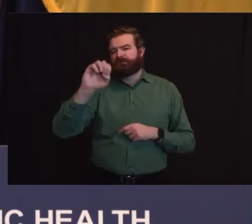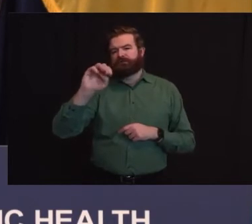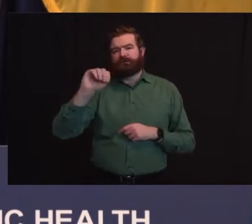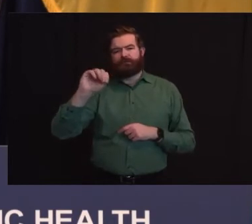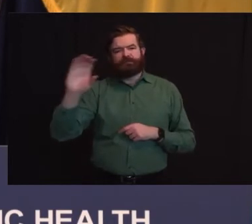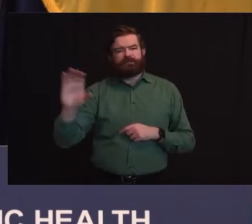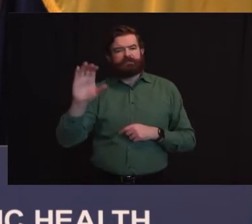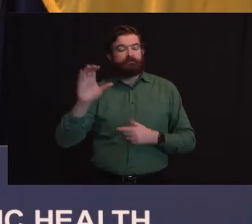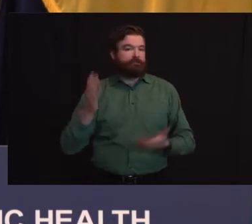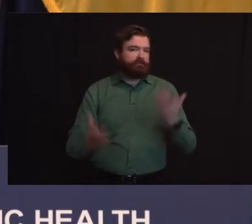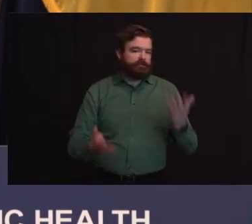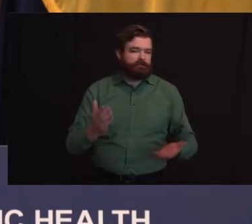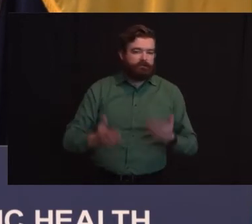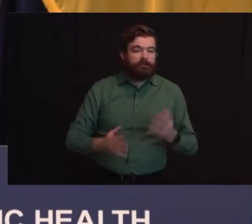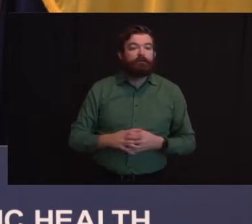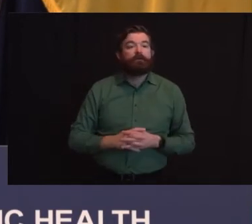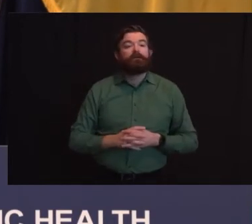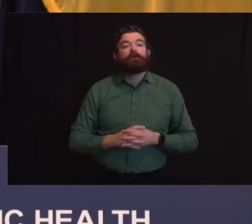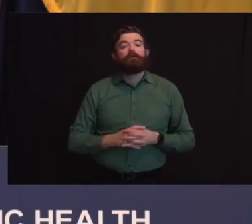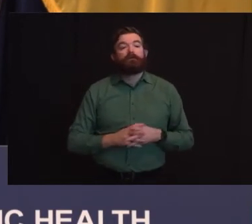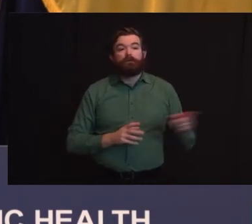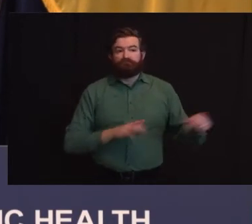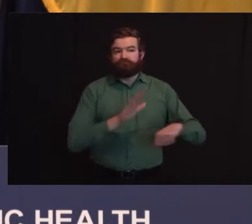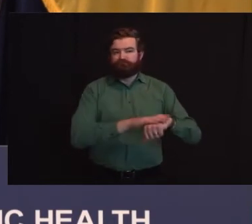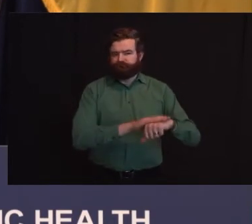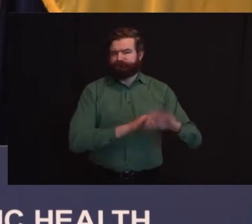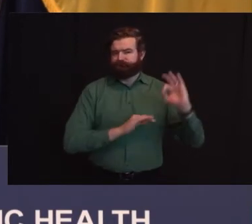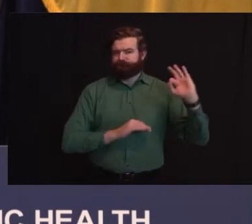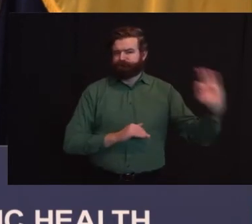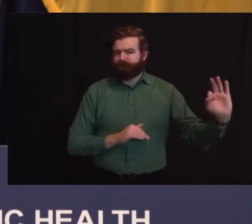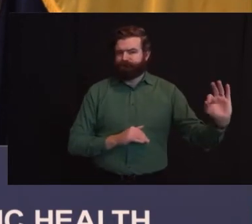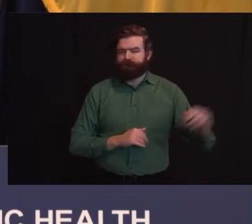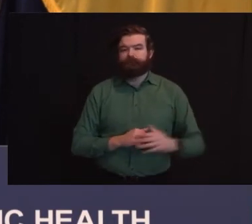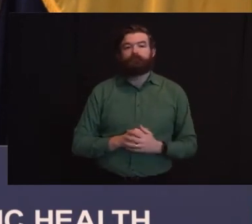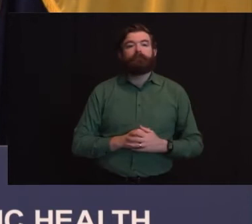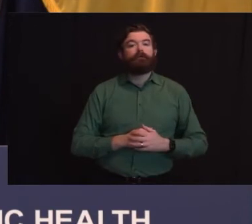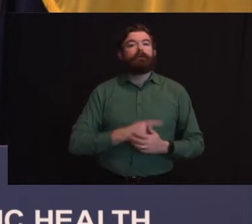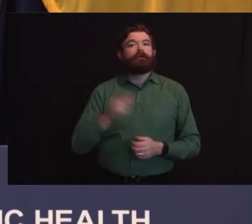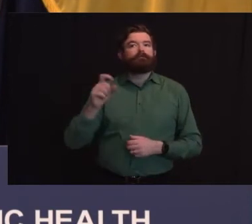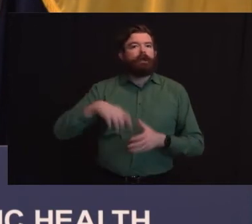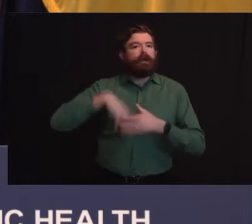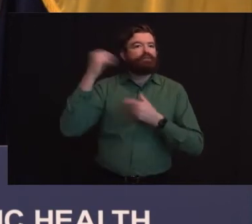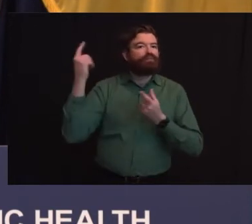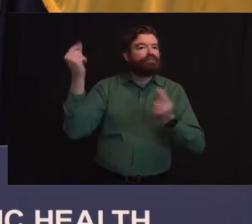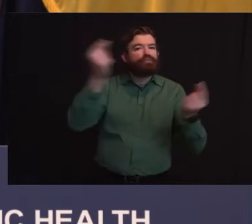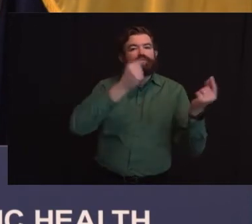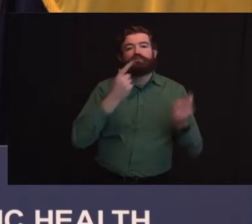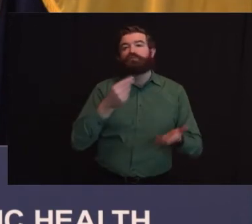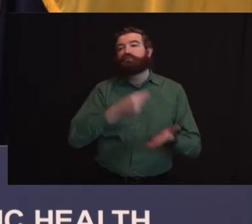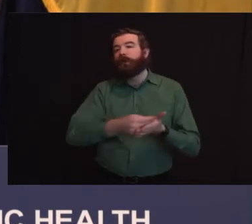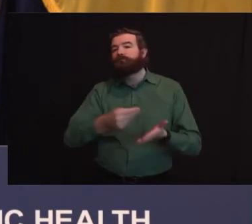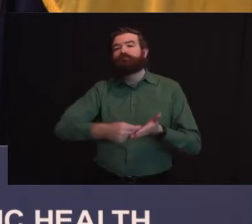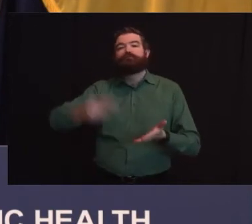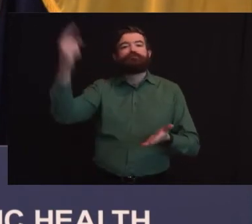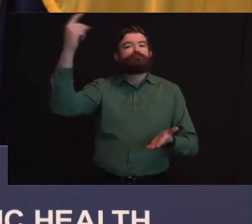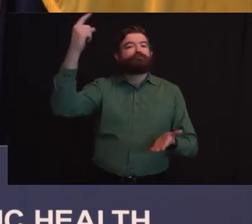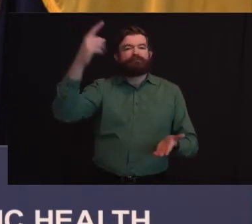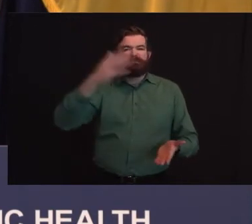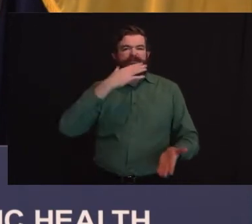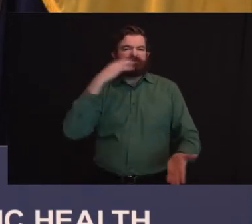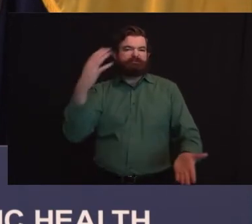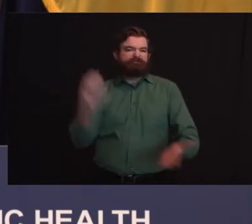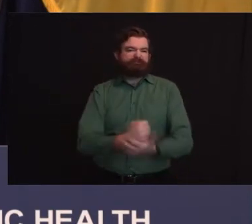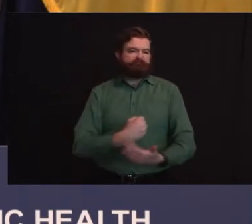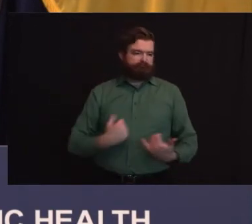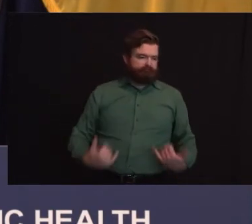your piece of advice is a good one, folks. If you can get your errands and anything you need to do out of the way today and tomorrow,